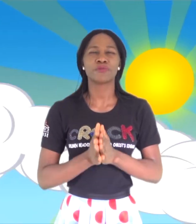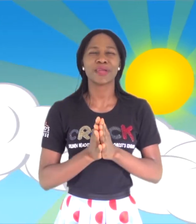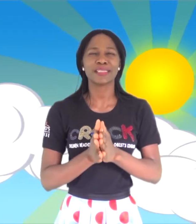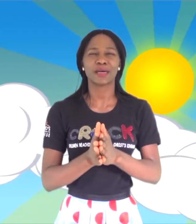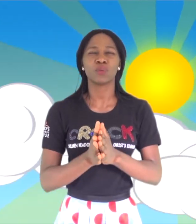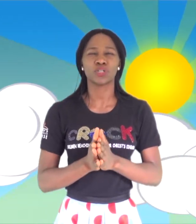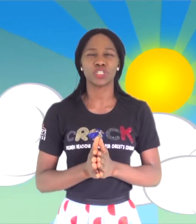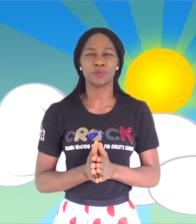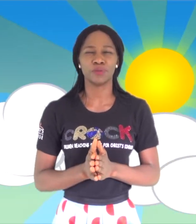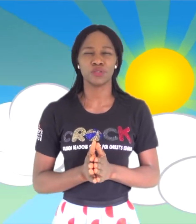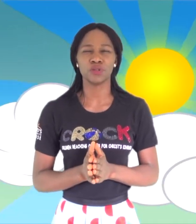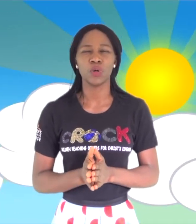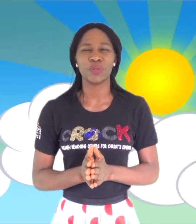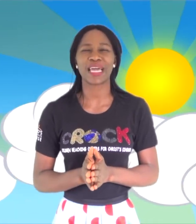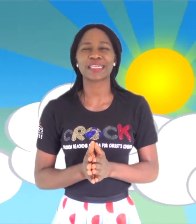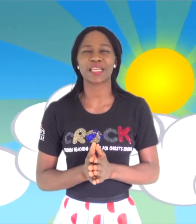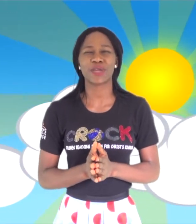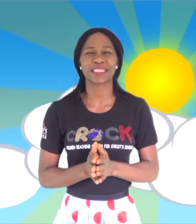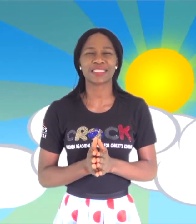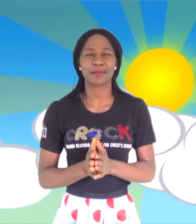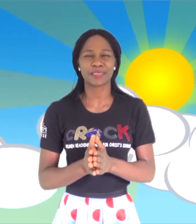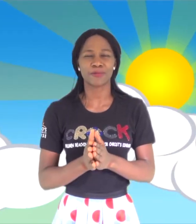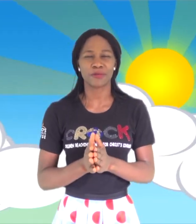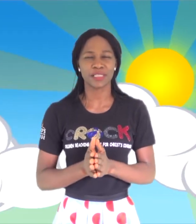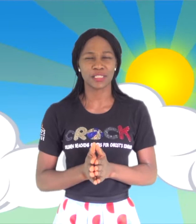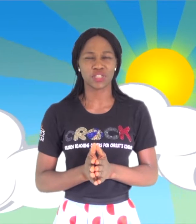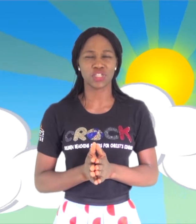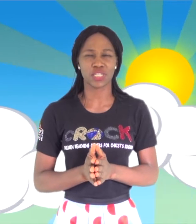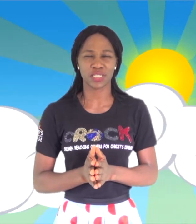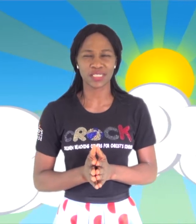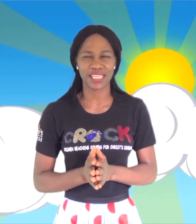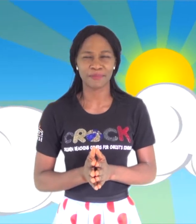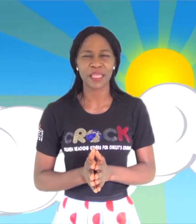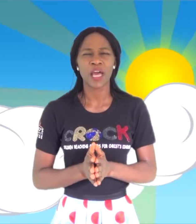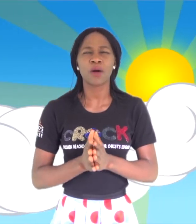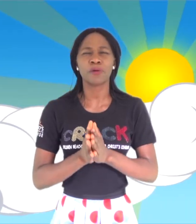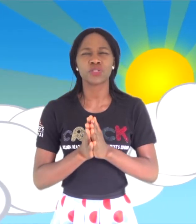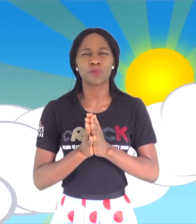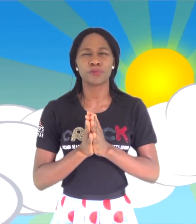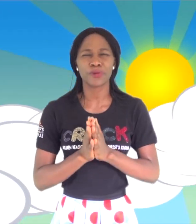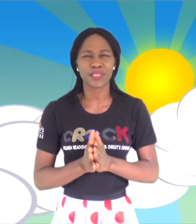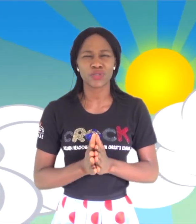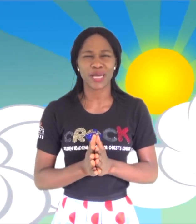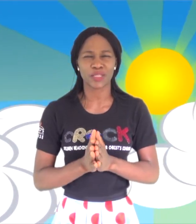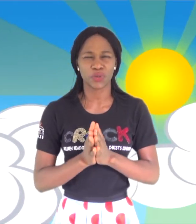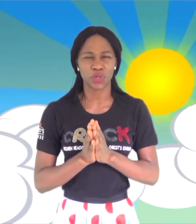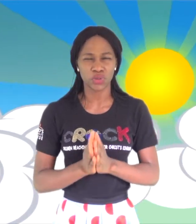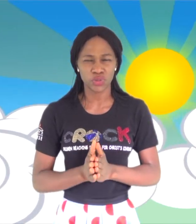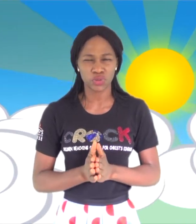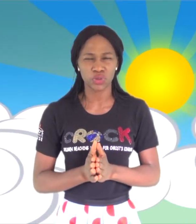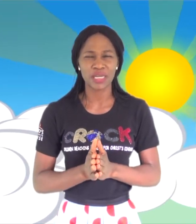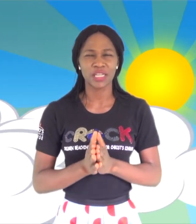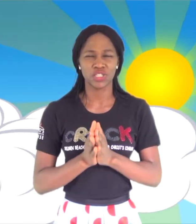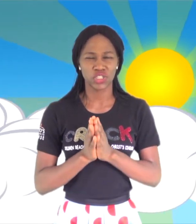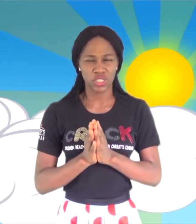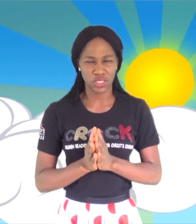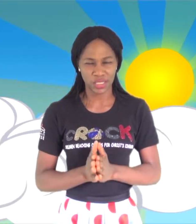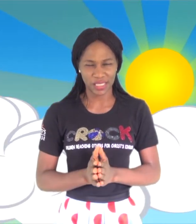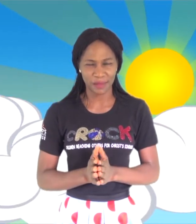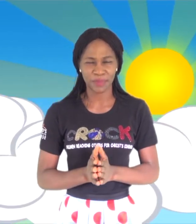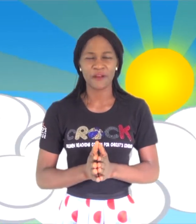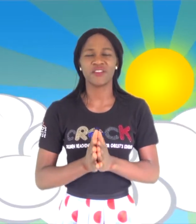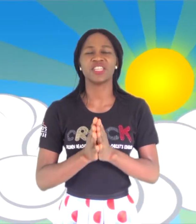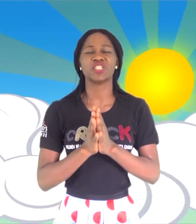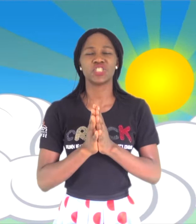even as we praise and worship you, we ask that you accept our praises in Jesus' name. Help us to praise you as we ought to in